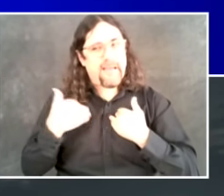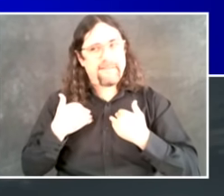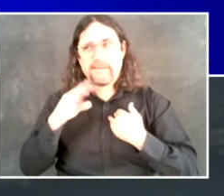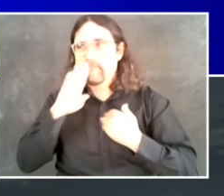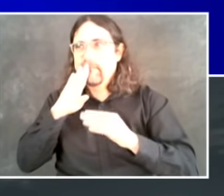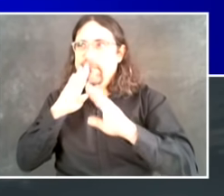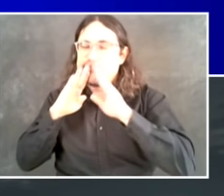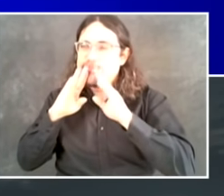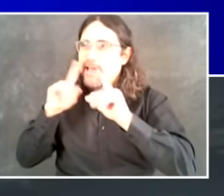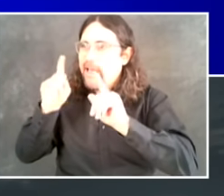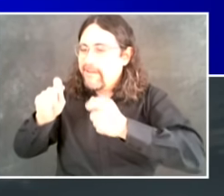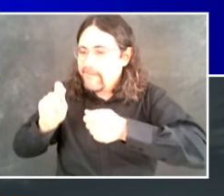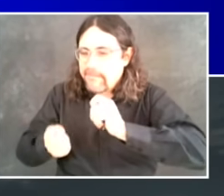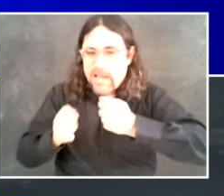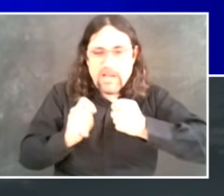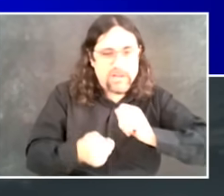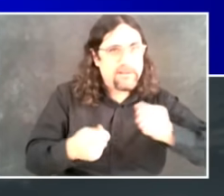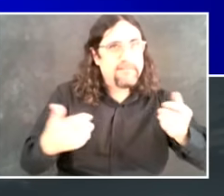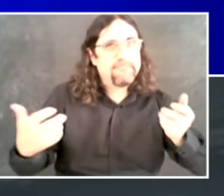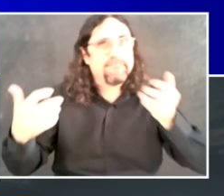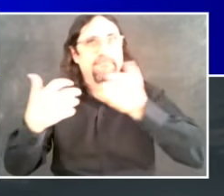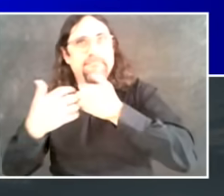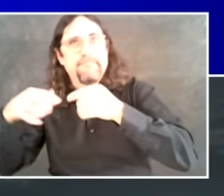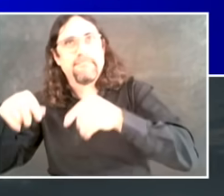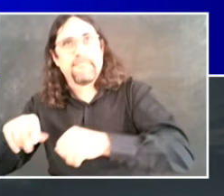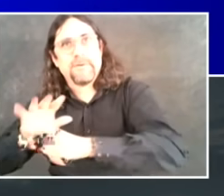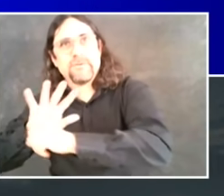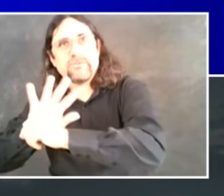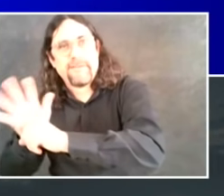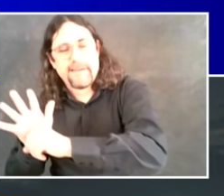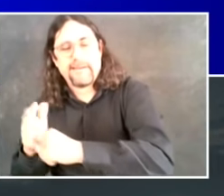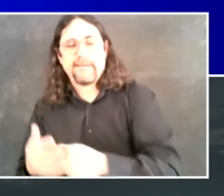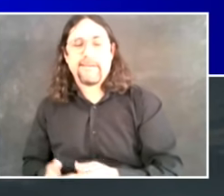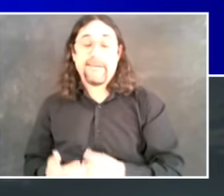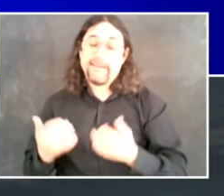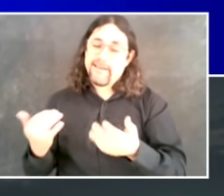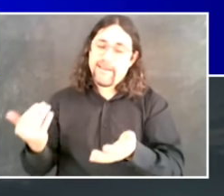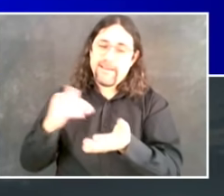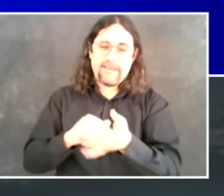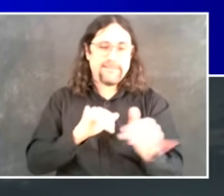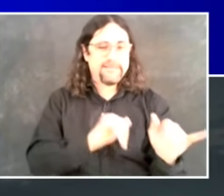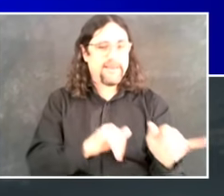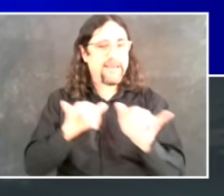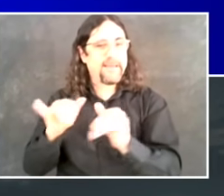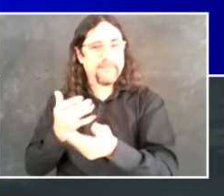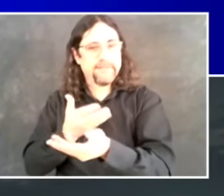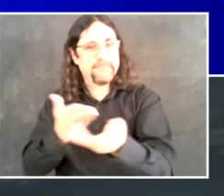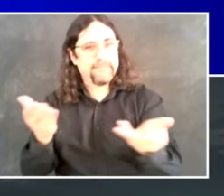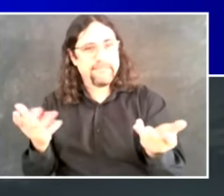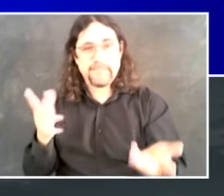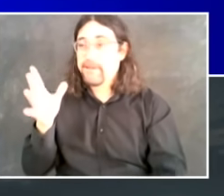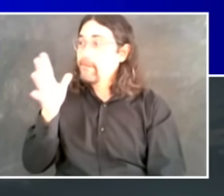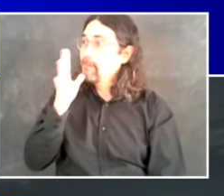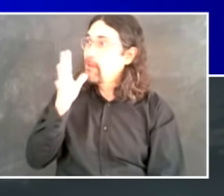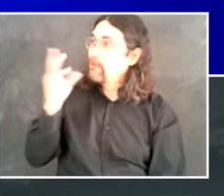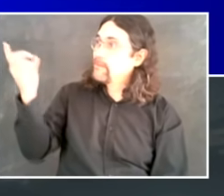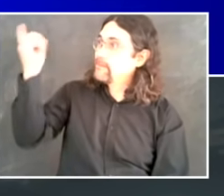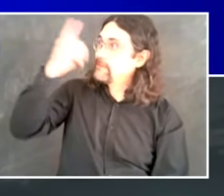we're going to have to improvise again for Mother's Day. Now, Mother's Day, for so many of us, means gathering